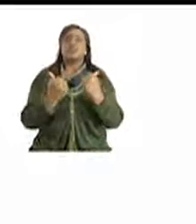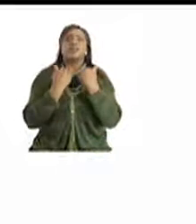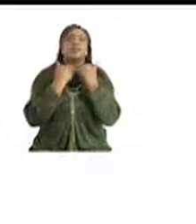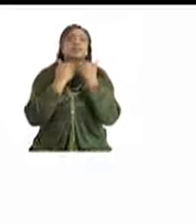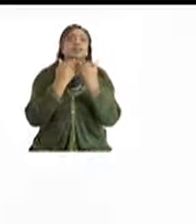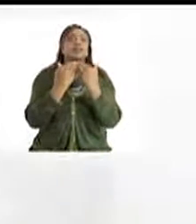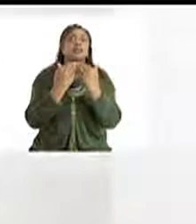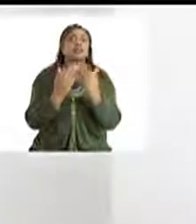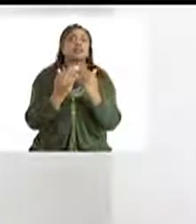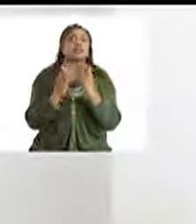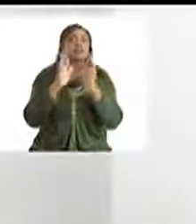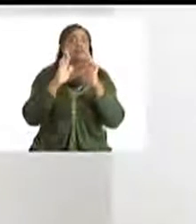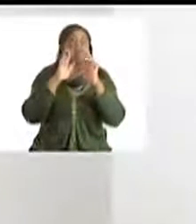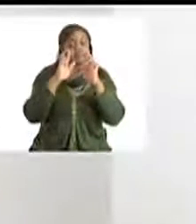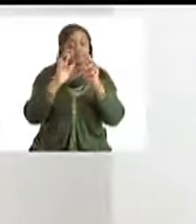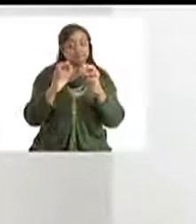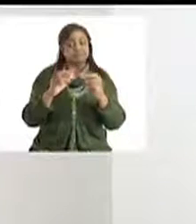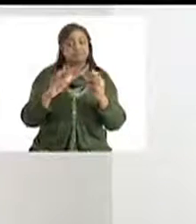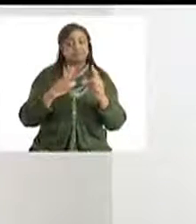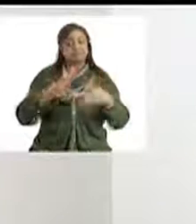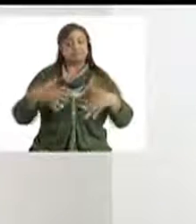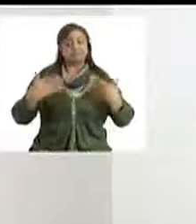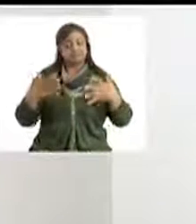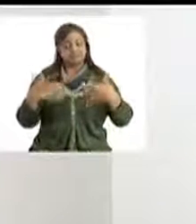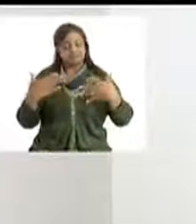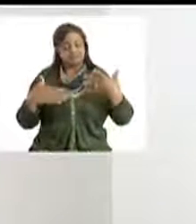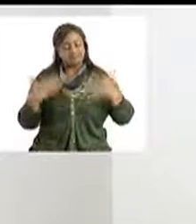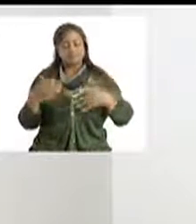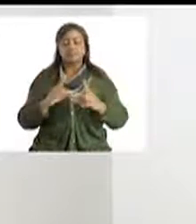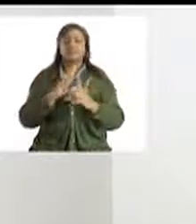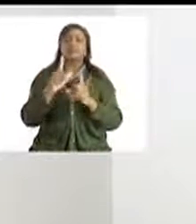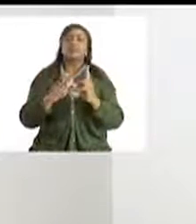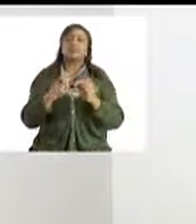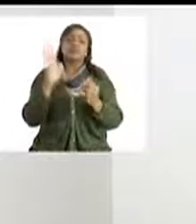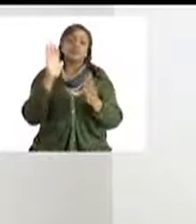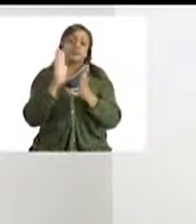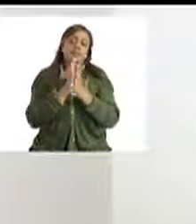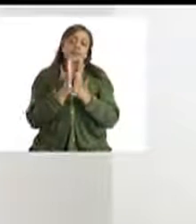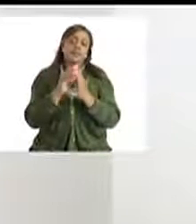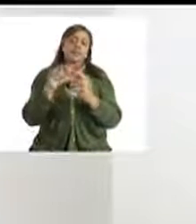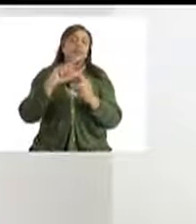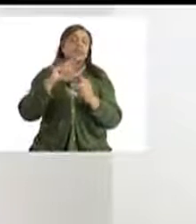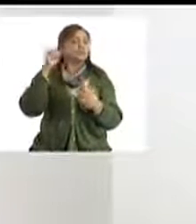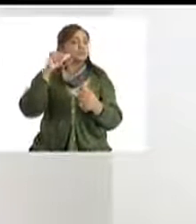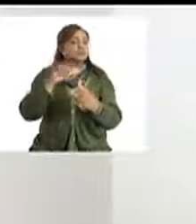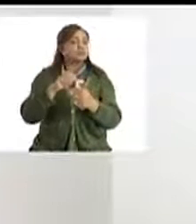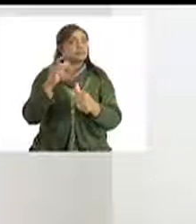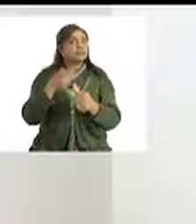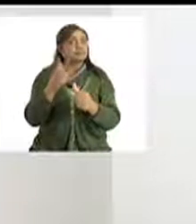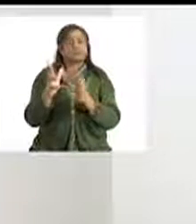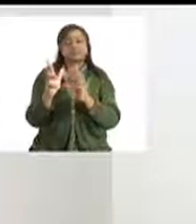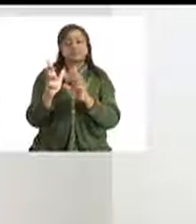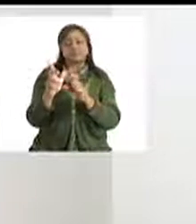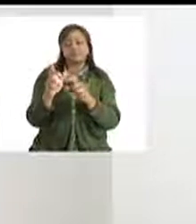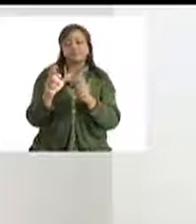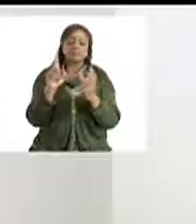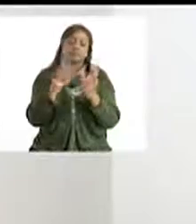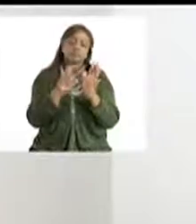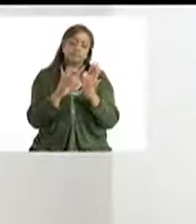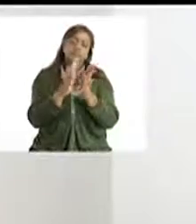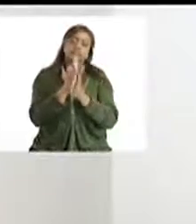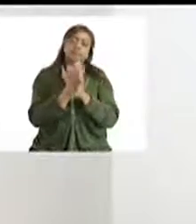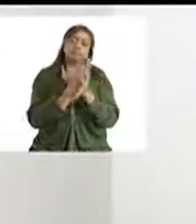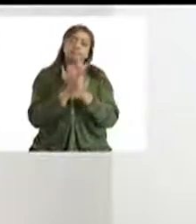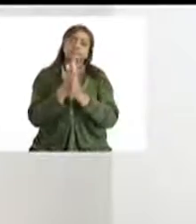hope you have enjoyed this lesson. And please remember to sanitize your hands and always put